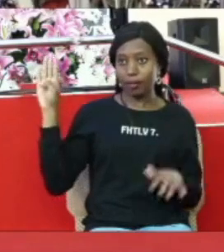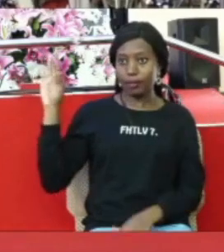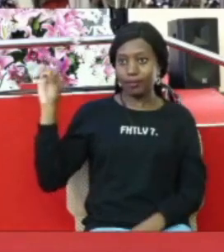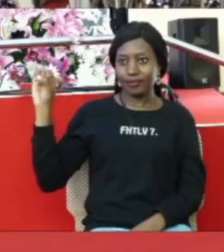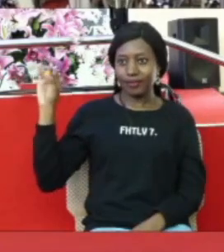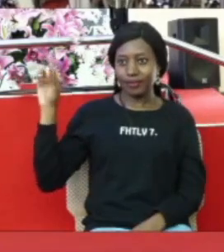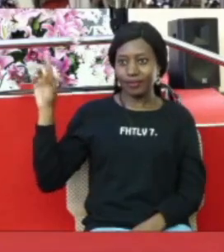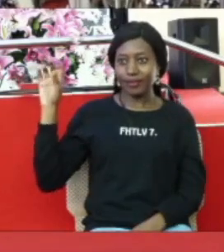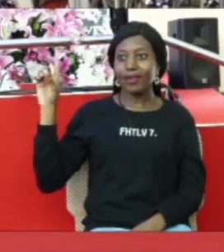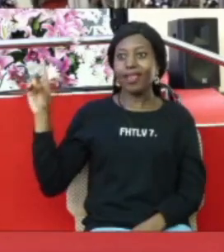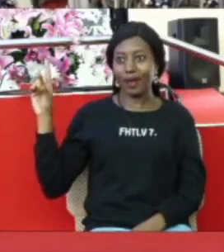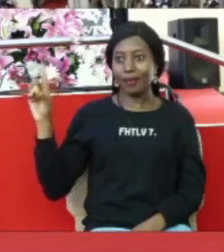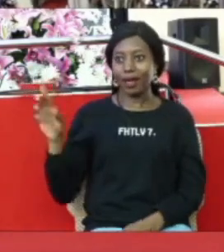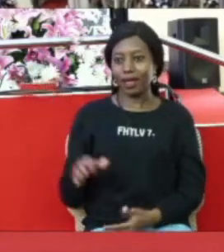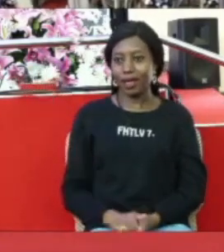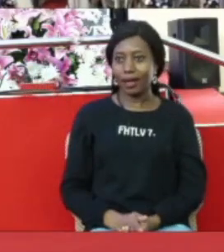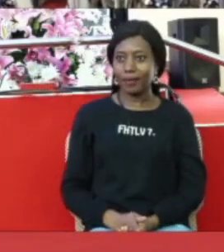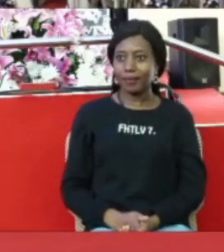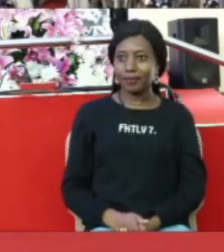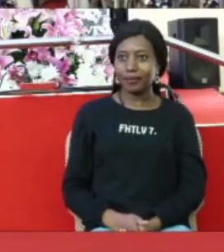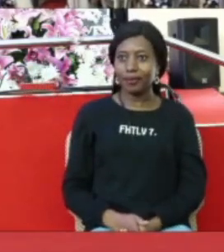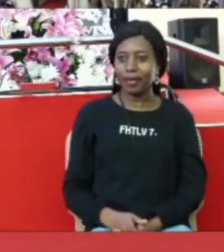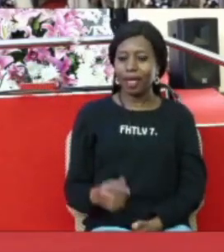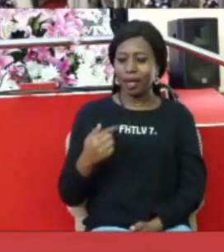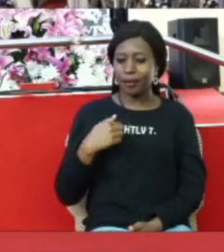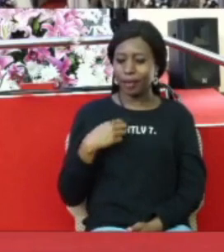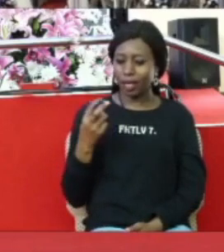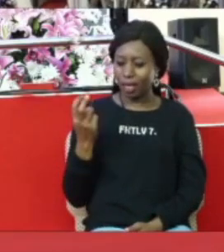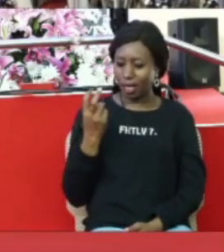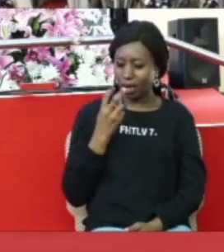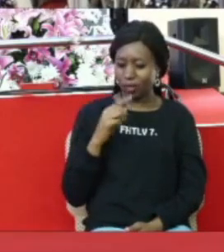ay, na wewe Kimani jiangalie, kuhunyuka na kuo.